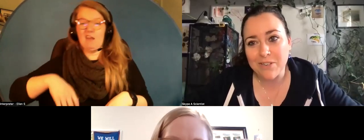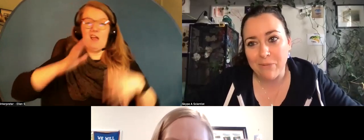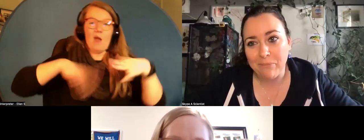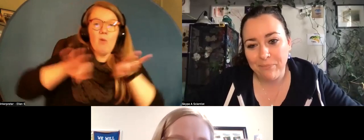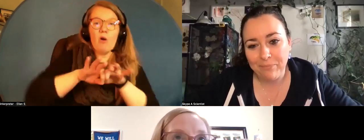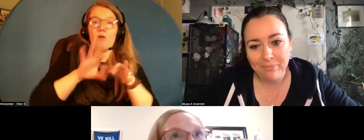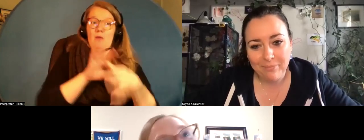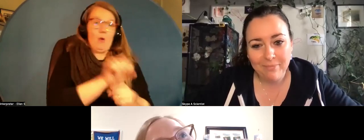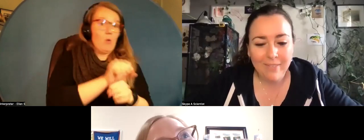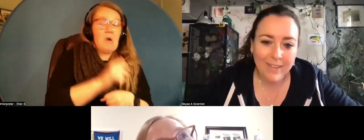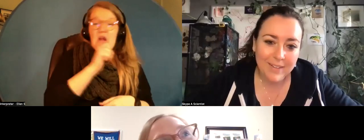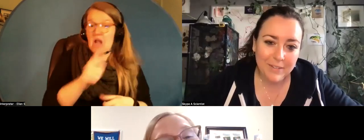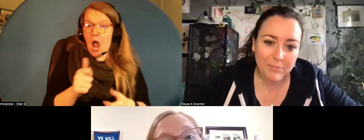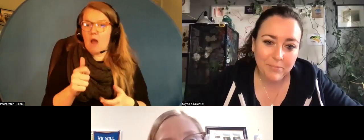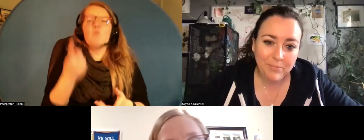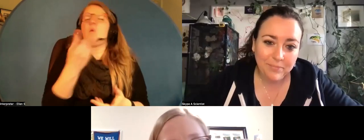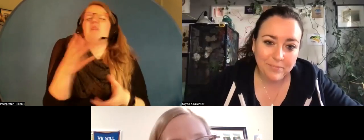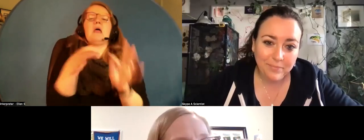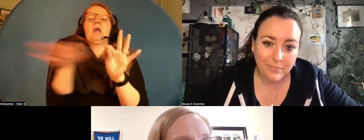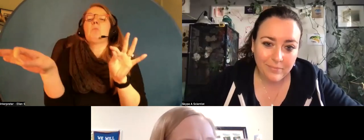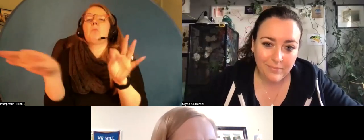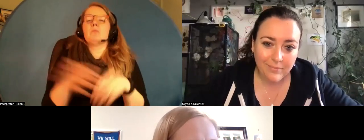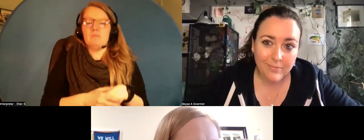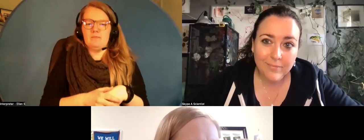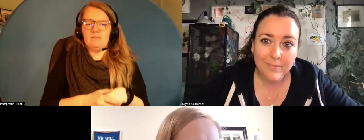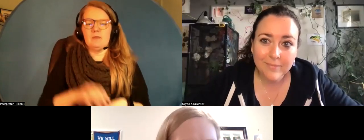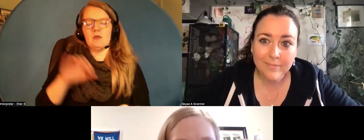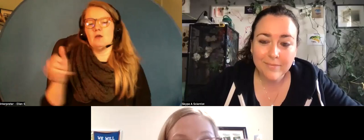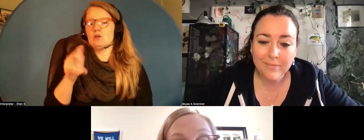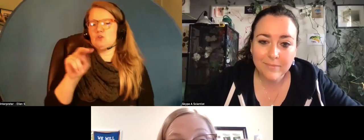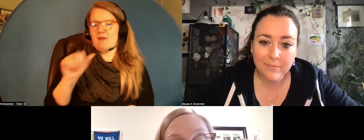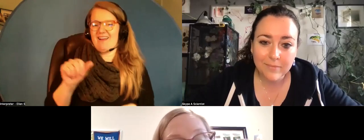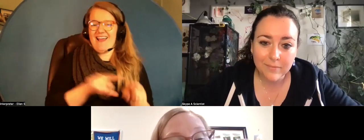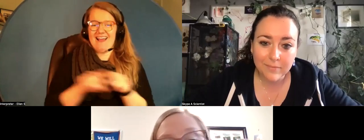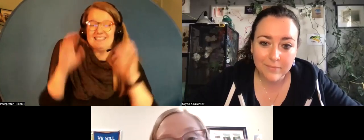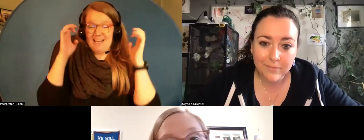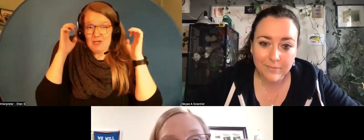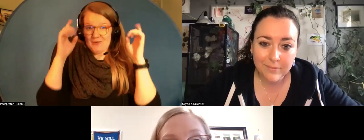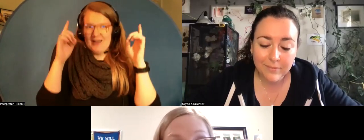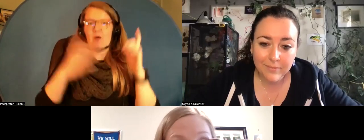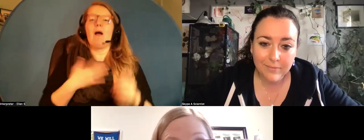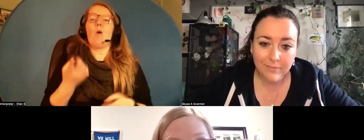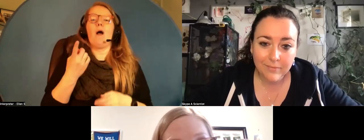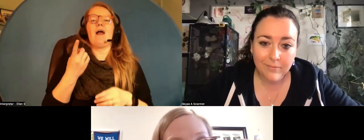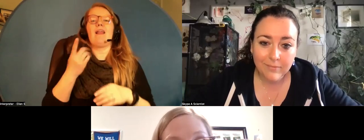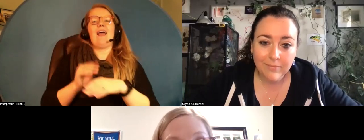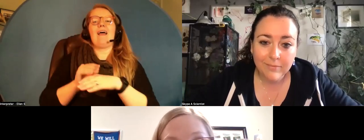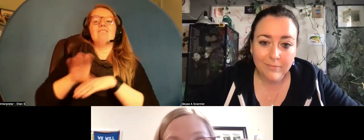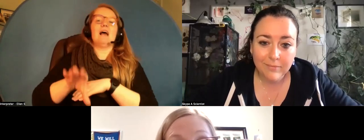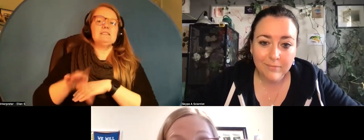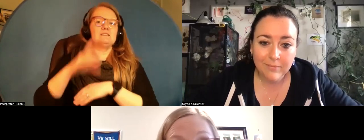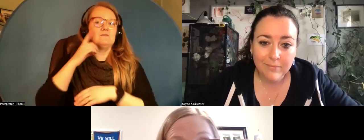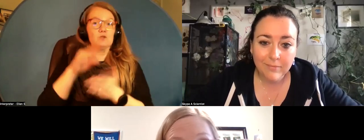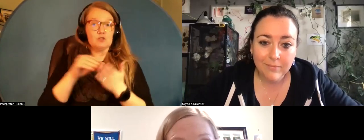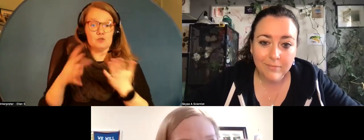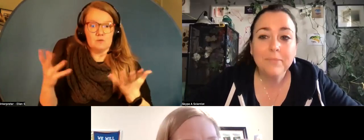want people to know. Okay. So as an educator, I think that my one piece of advice for students would be